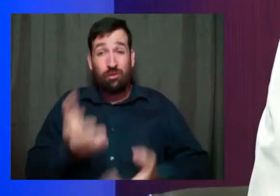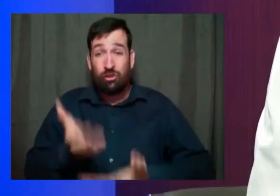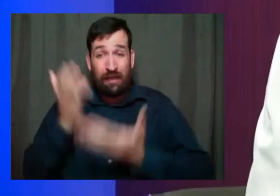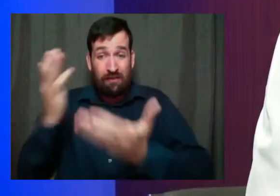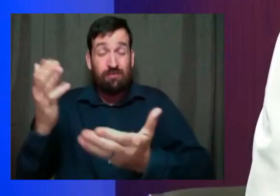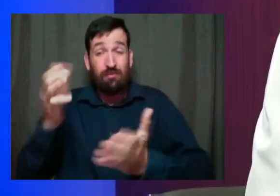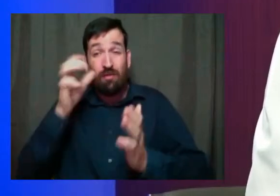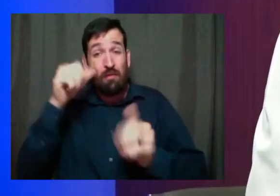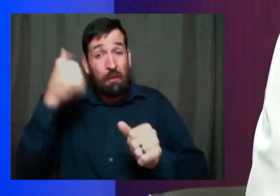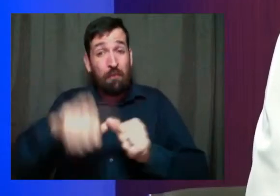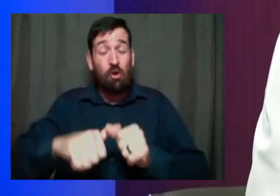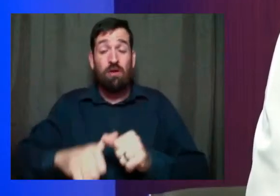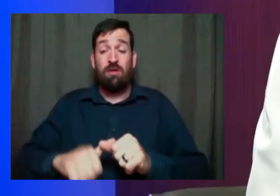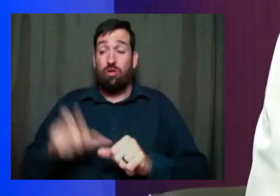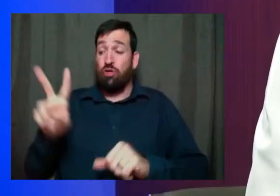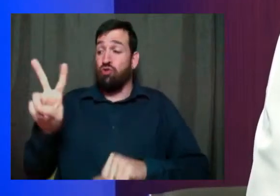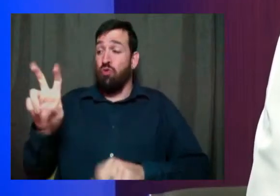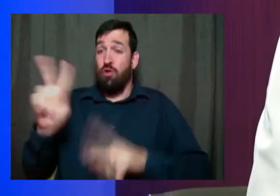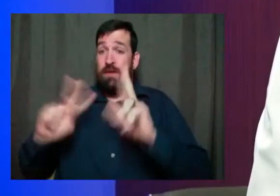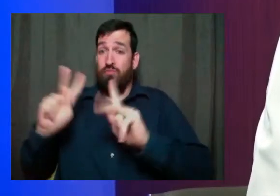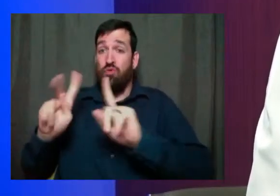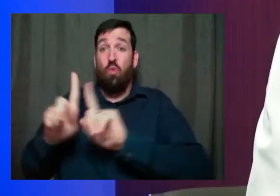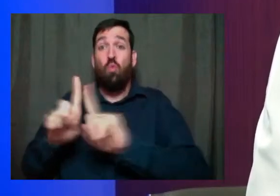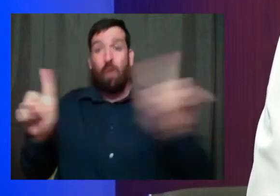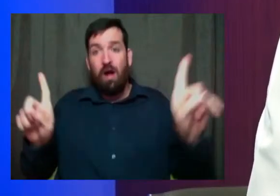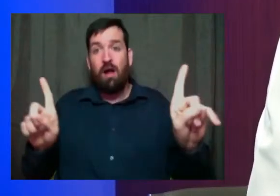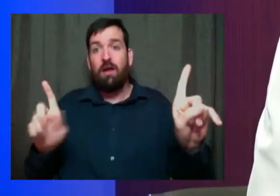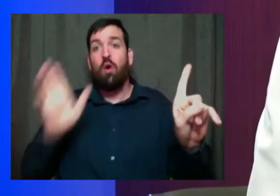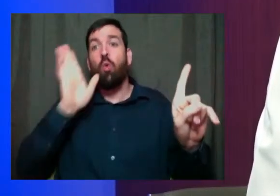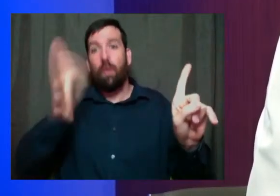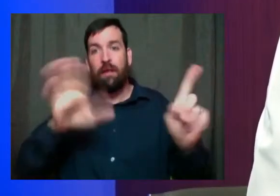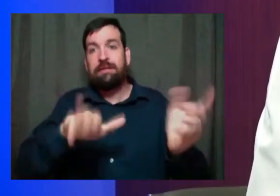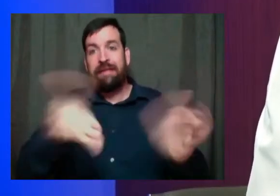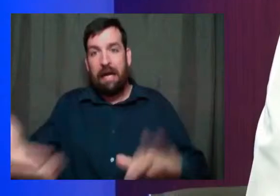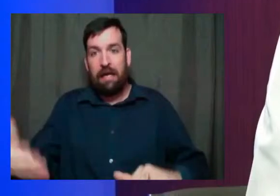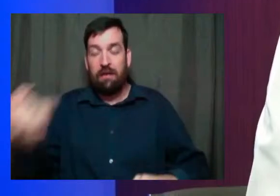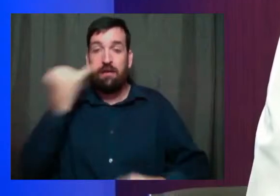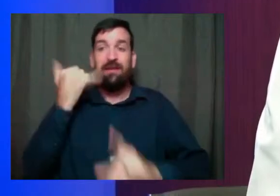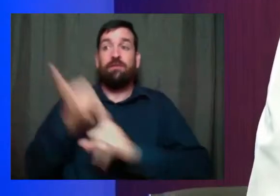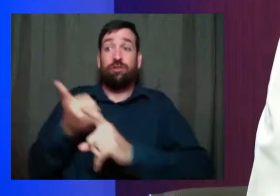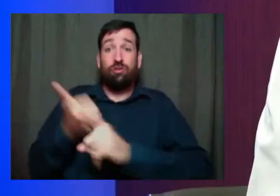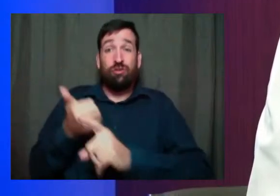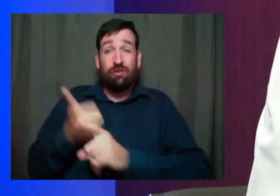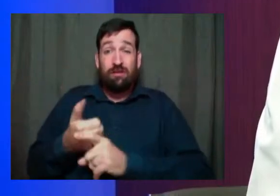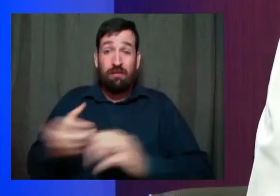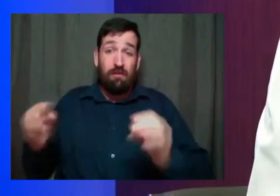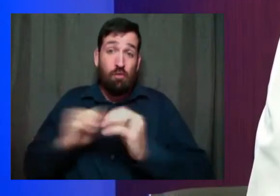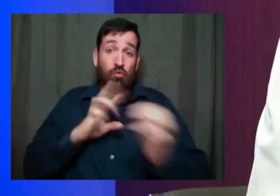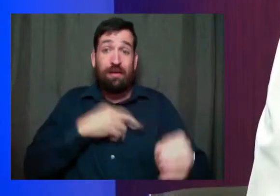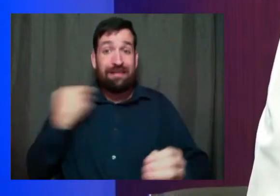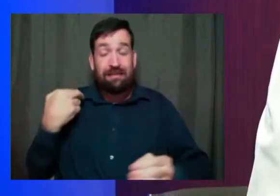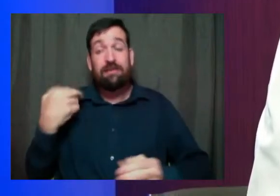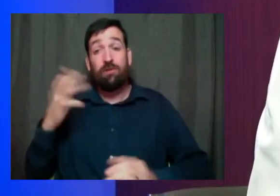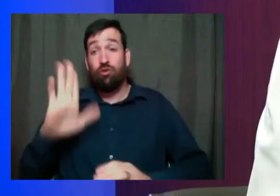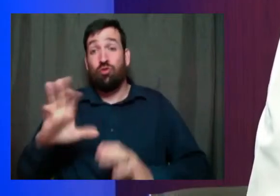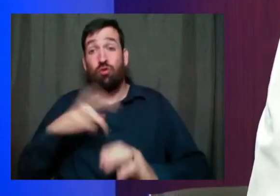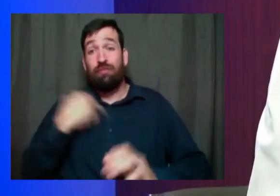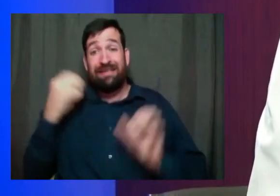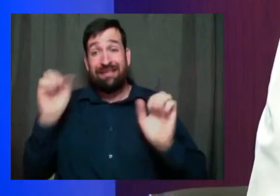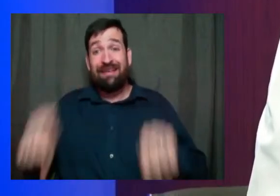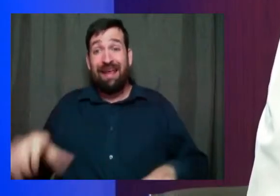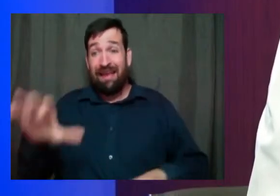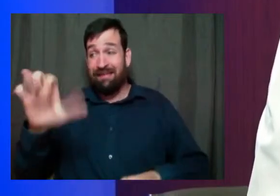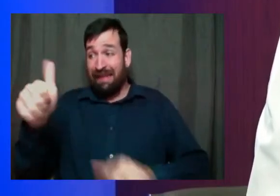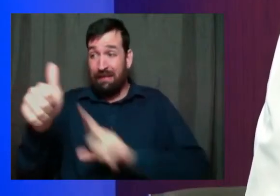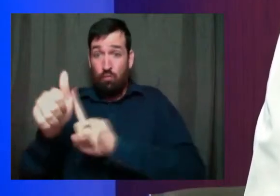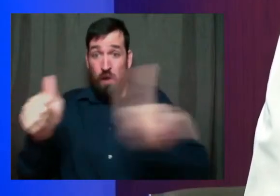will die. That's overall. And if you're in a higher risk category, your risks of death can go up as high as 1 in 10 or 1